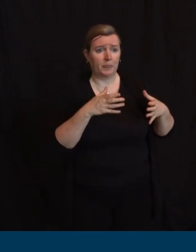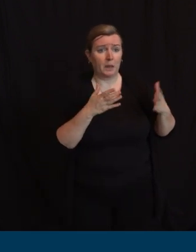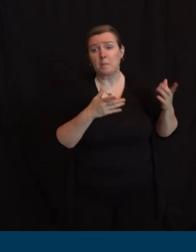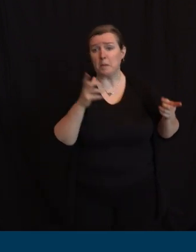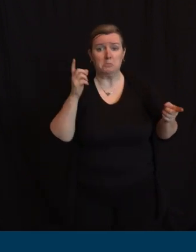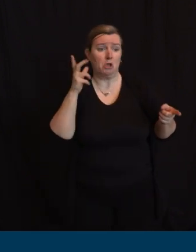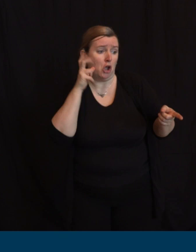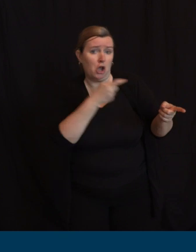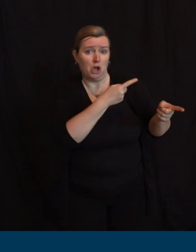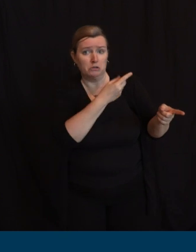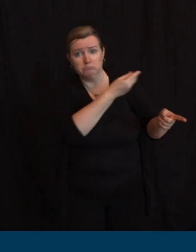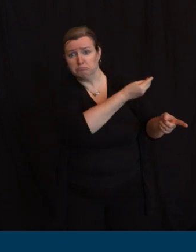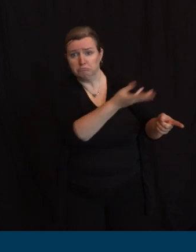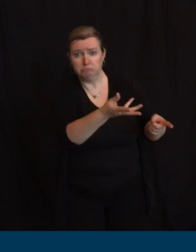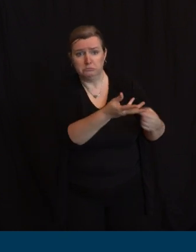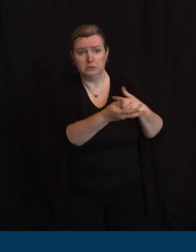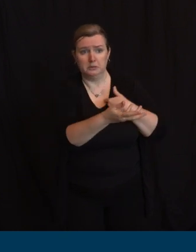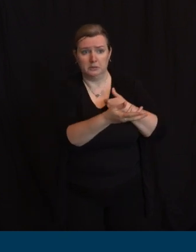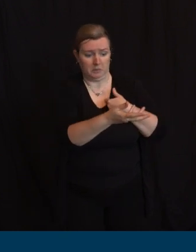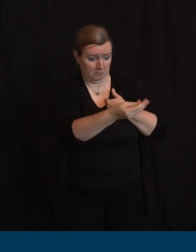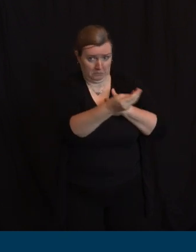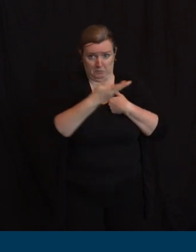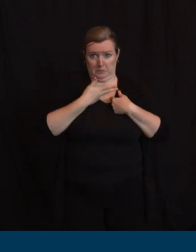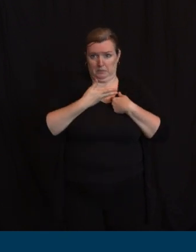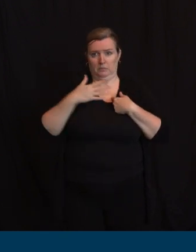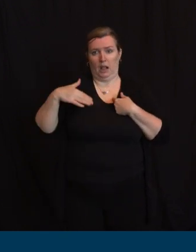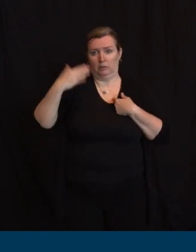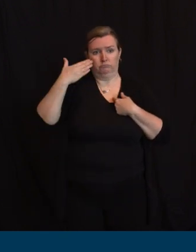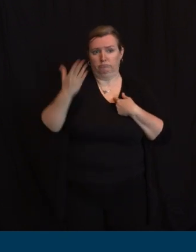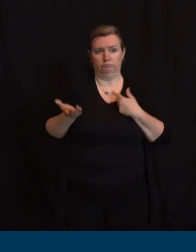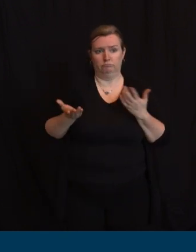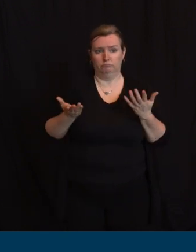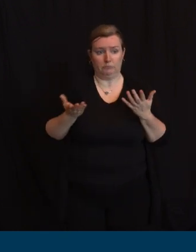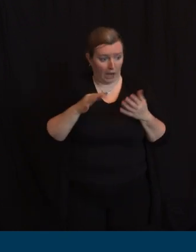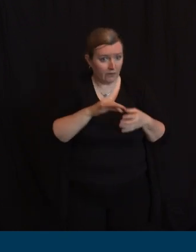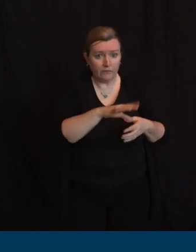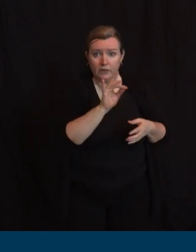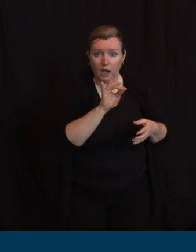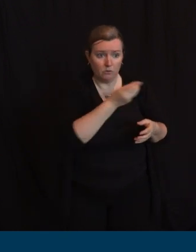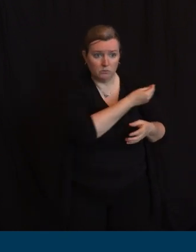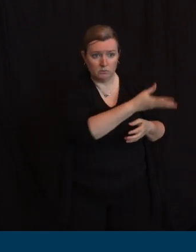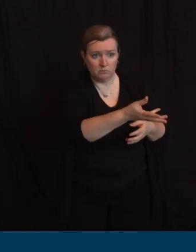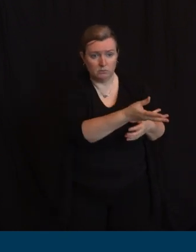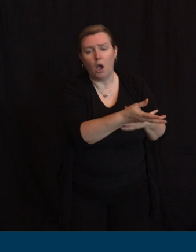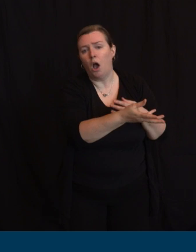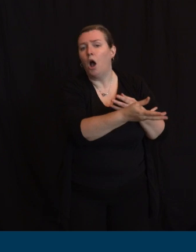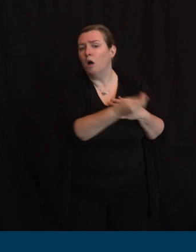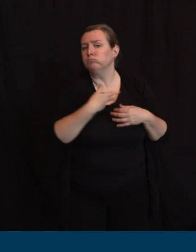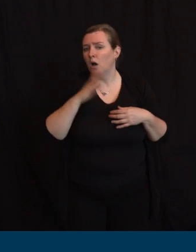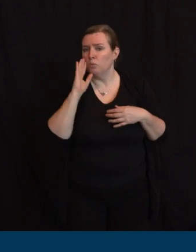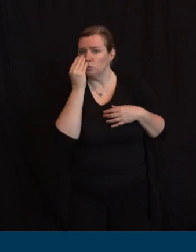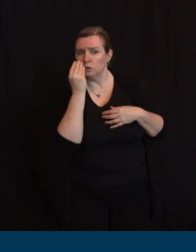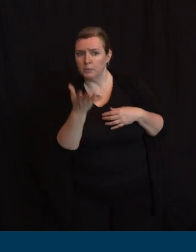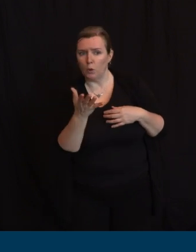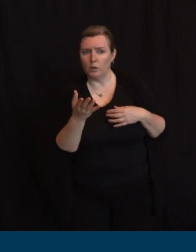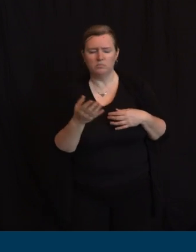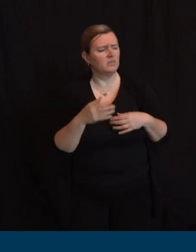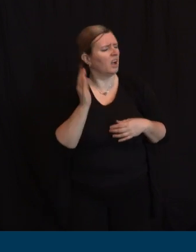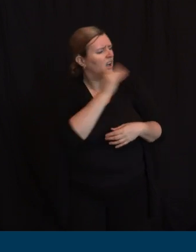that. I don't know, Pat Callahan, that we have felt we have needed to pull the National Guard in between local,